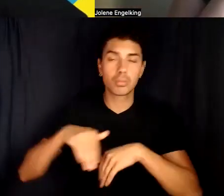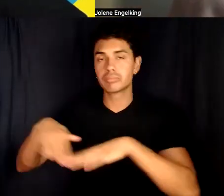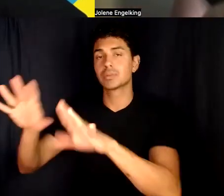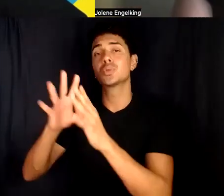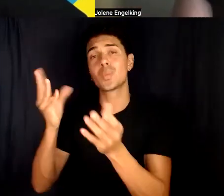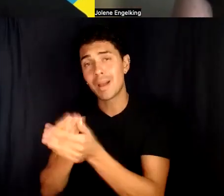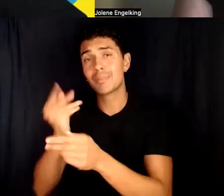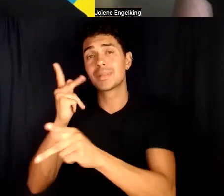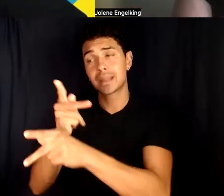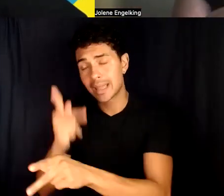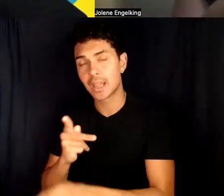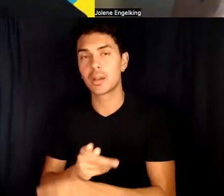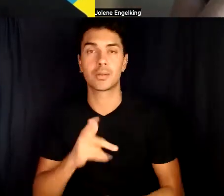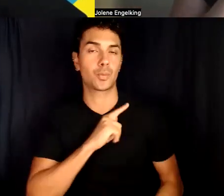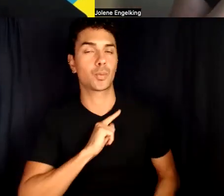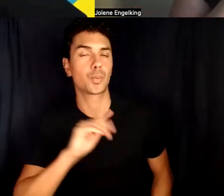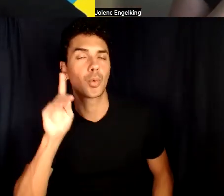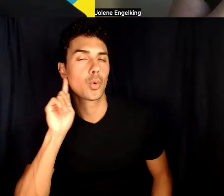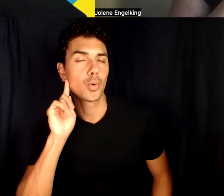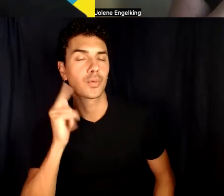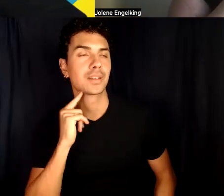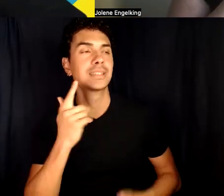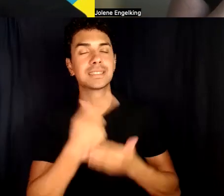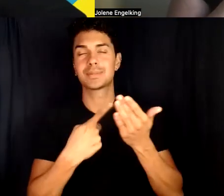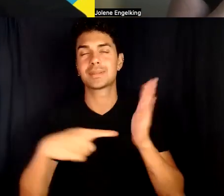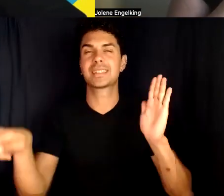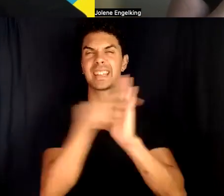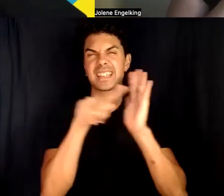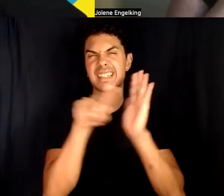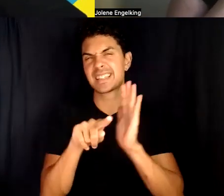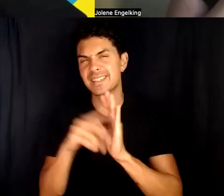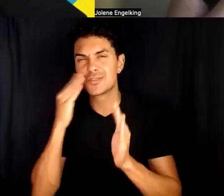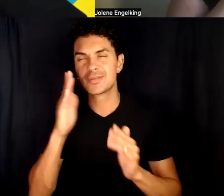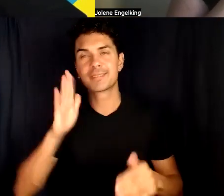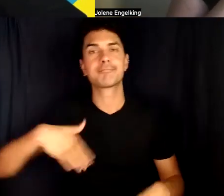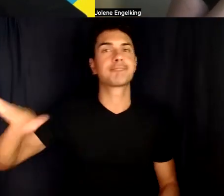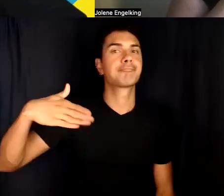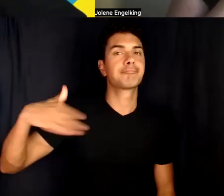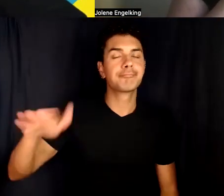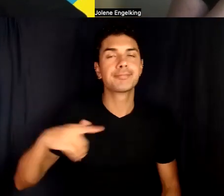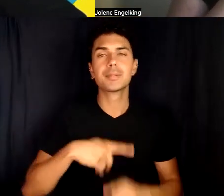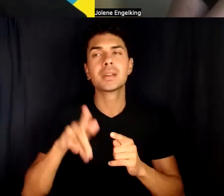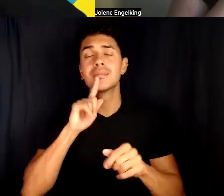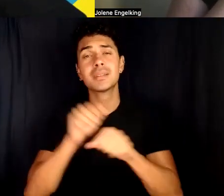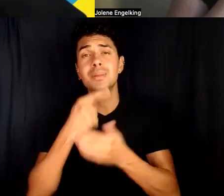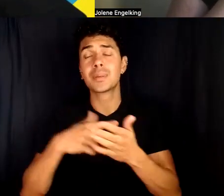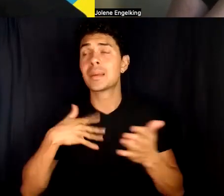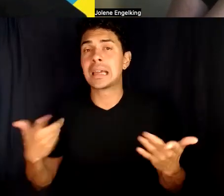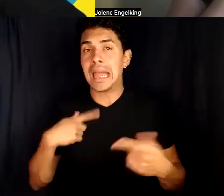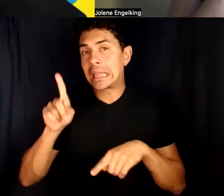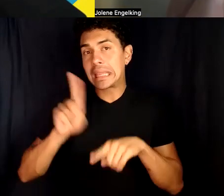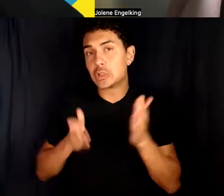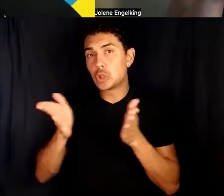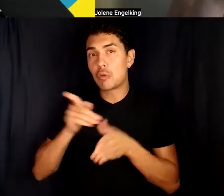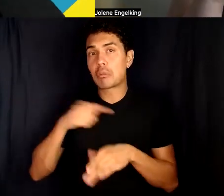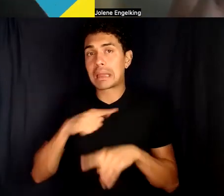And some of it's malicious and some of it's not, right? And so I think that's one of the things is really trying to be in good